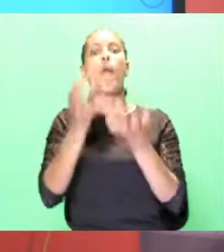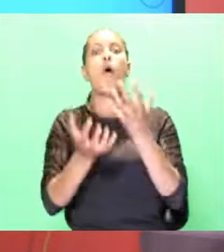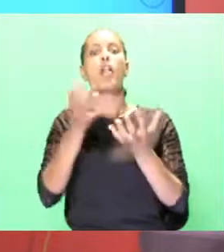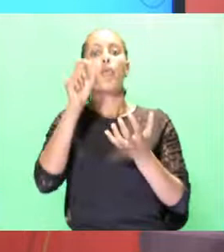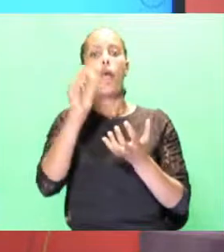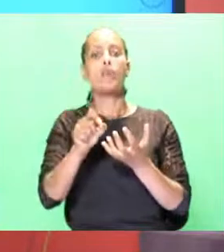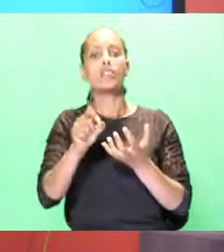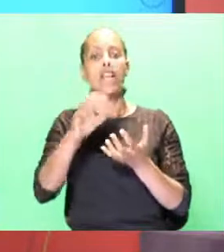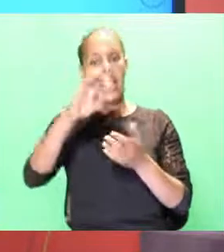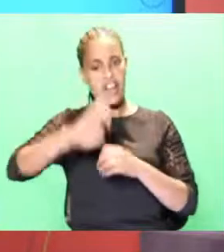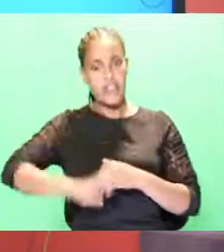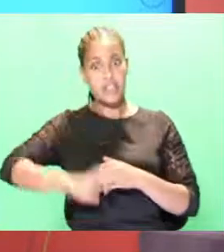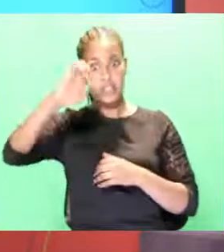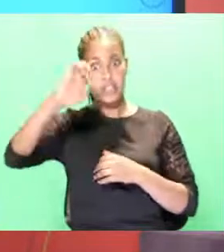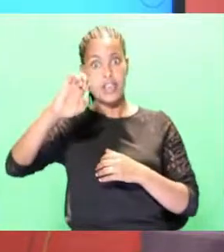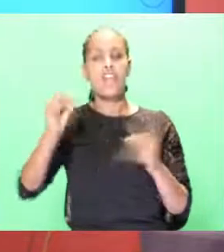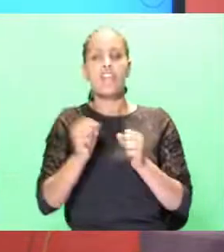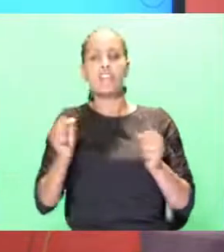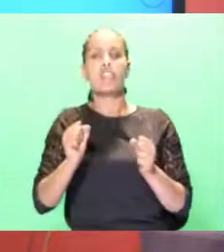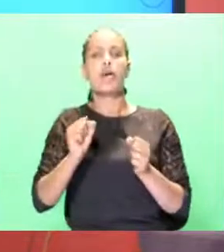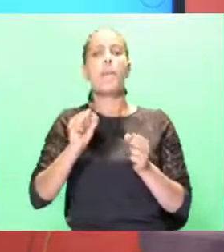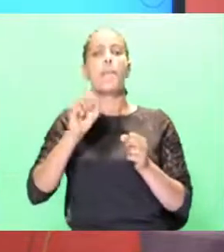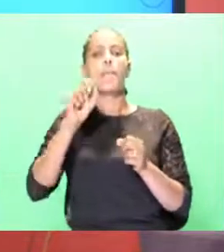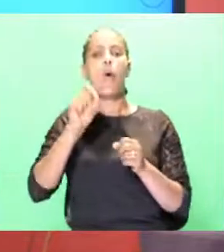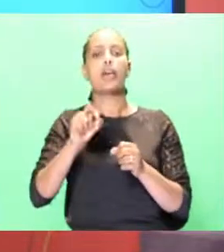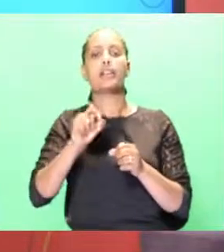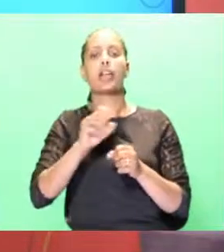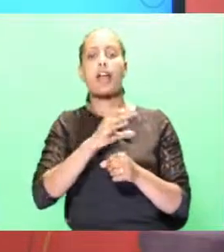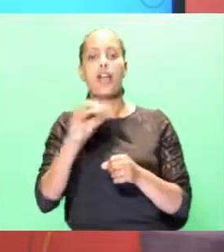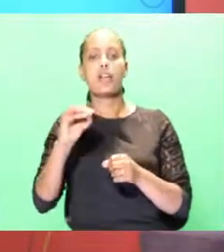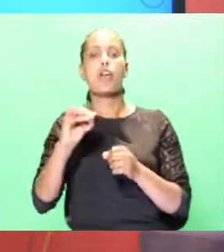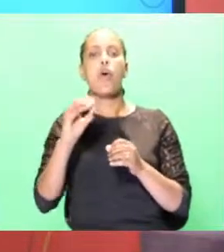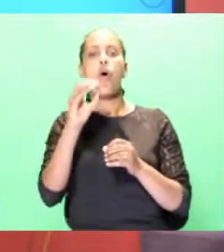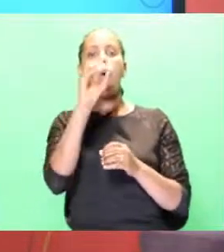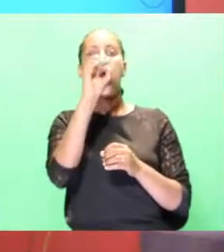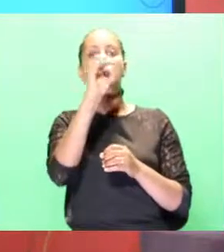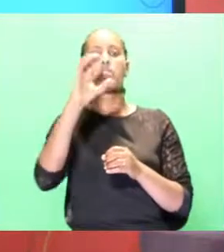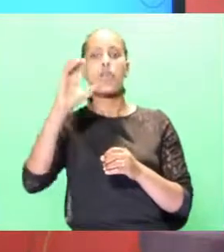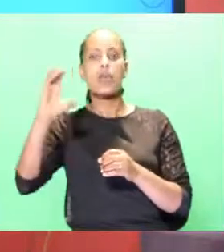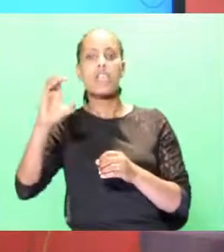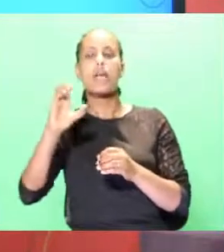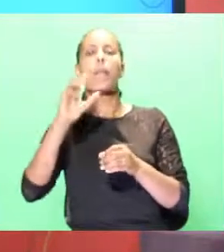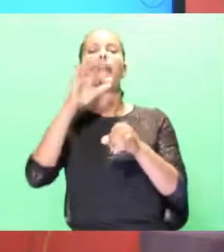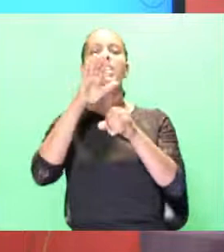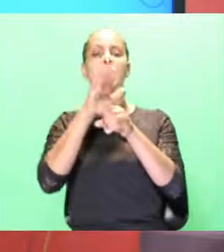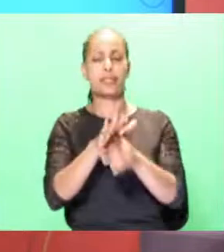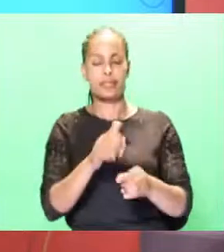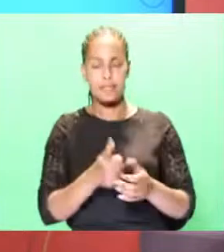boiling point elevation, freezing point depression, and osmotic pressure.